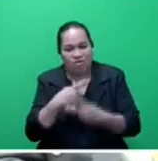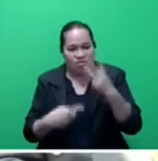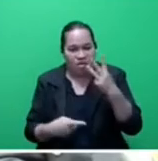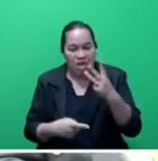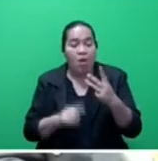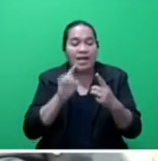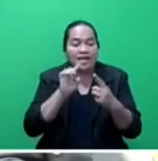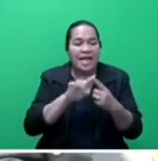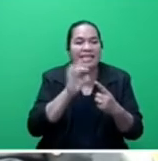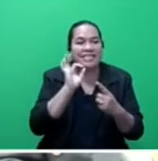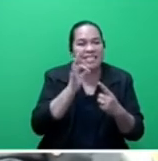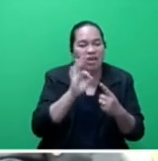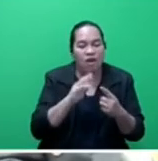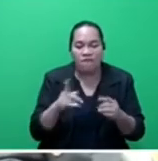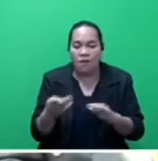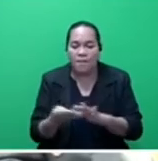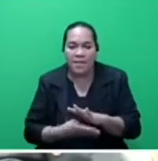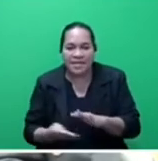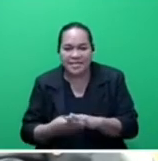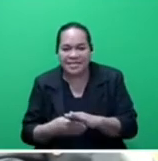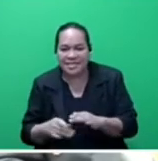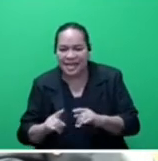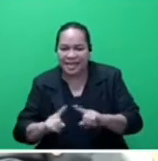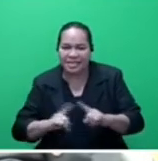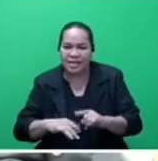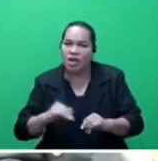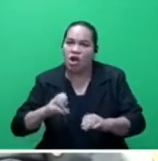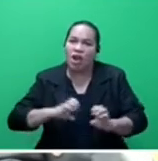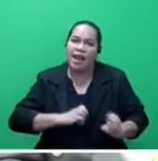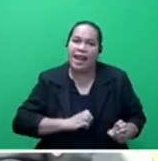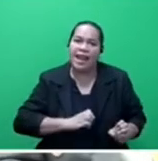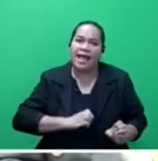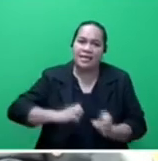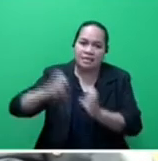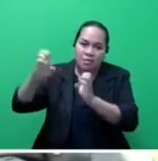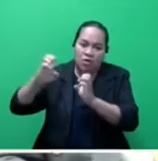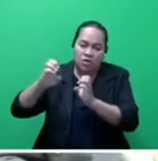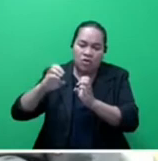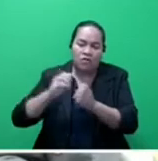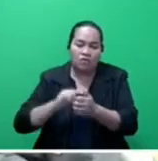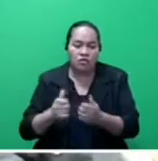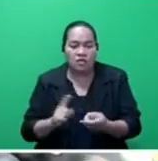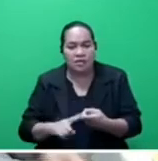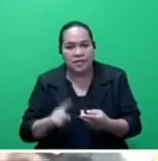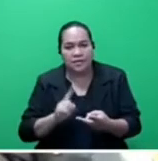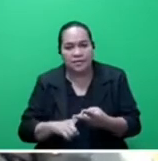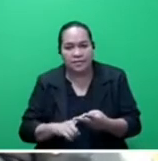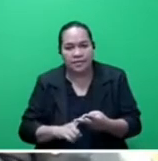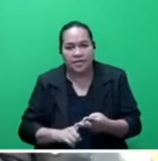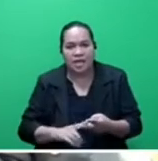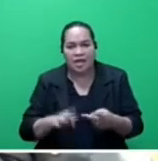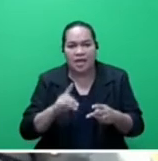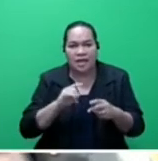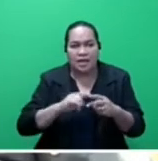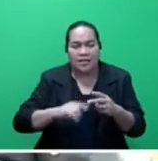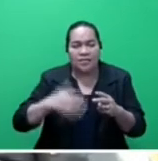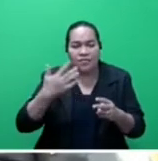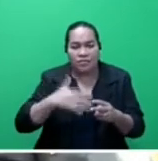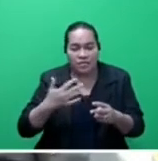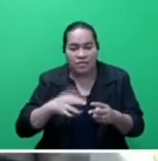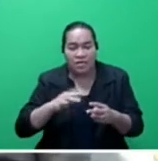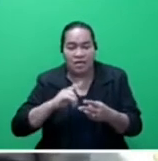0 for basic items and all export of goods, 15 for normal supplies of goods and services, and 9% for other goods and